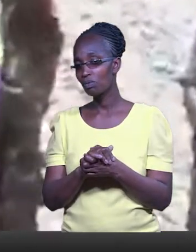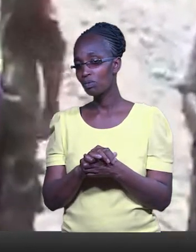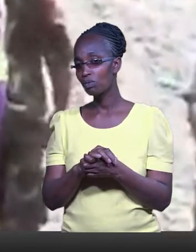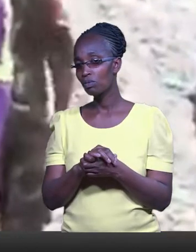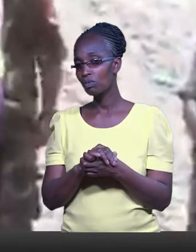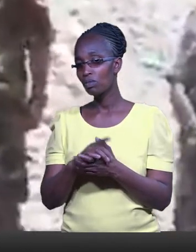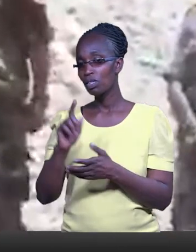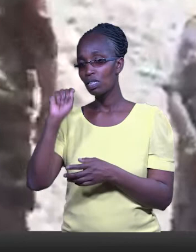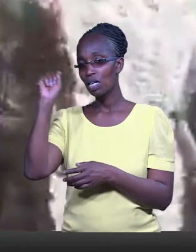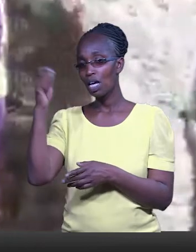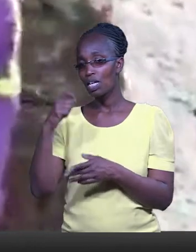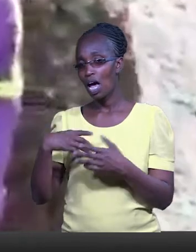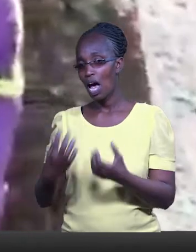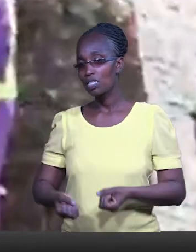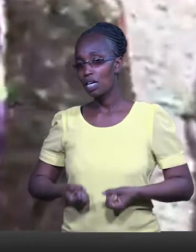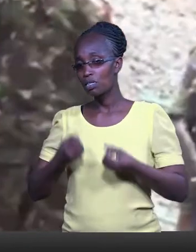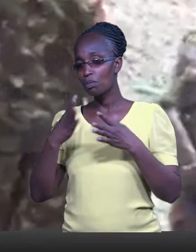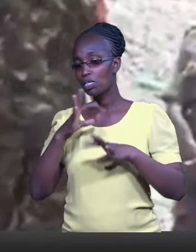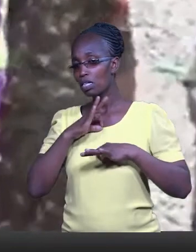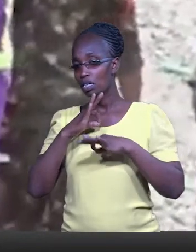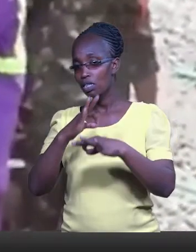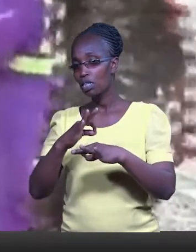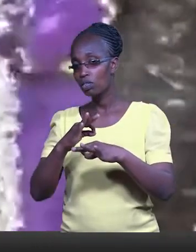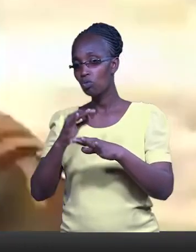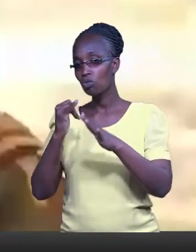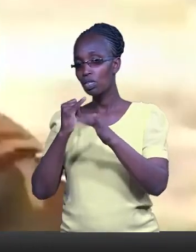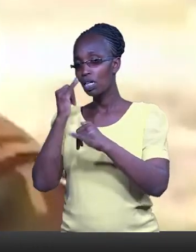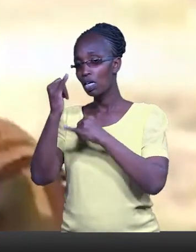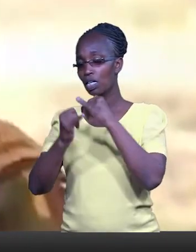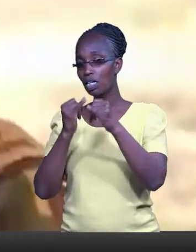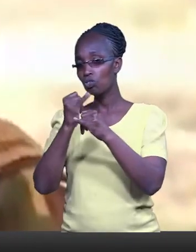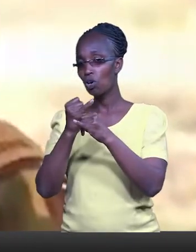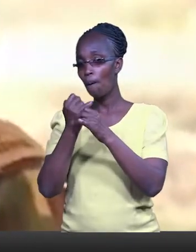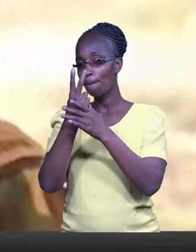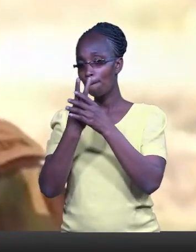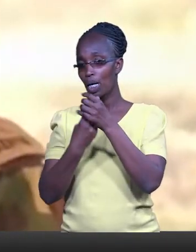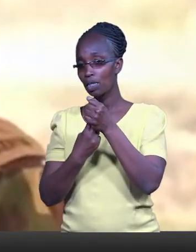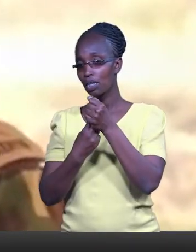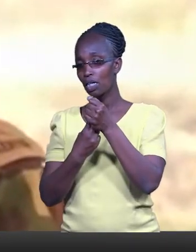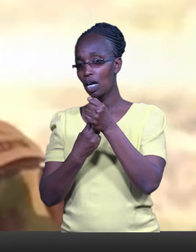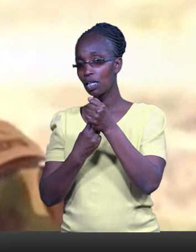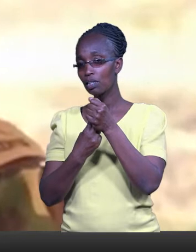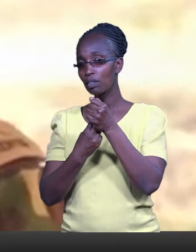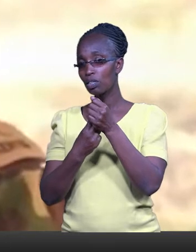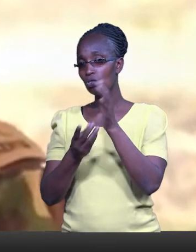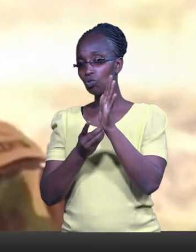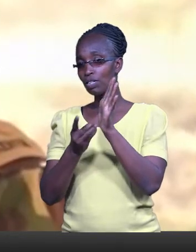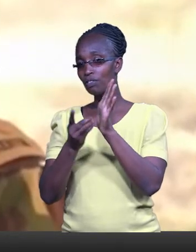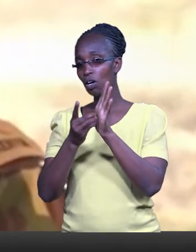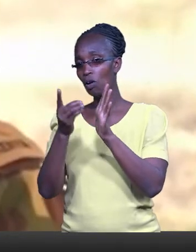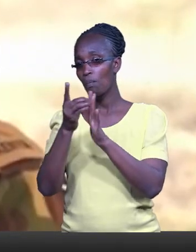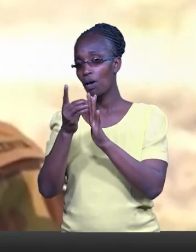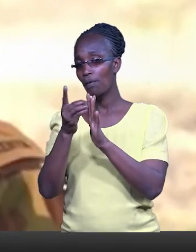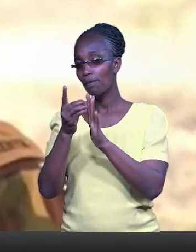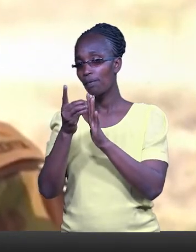and security. Kenya expressed interest to international partners to support the upgrade of